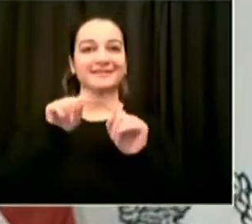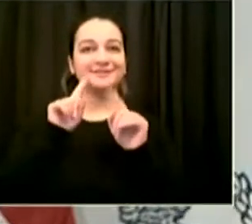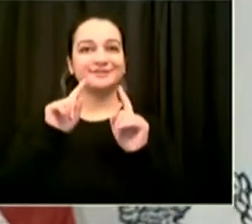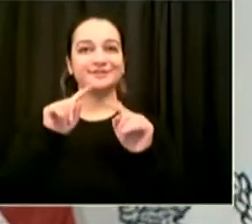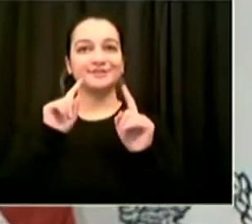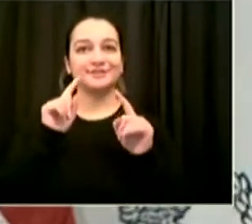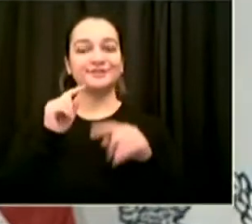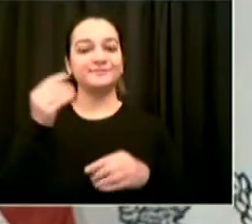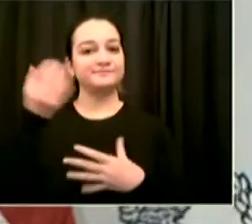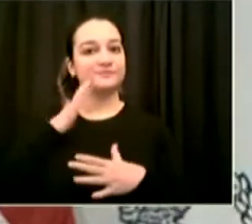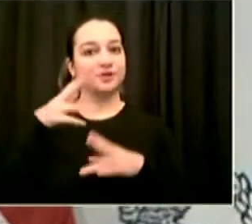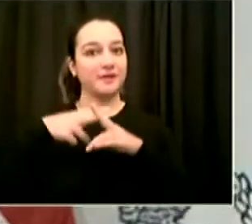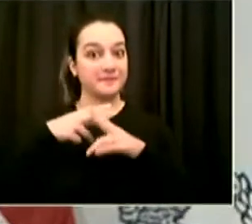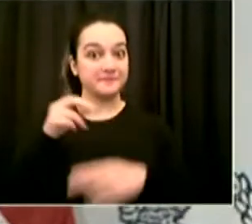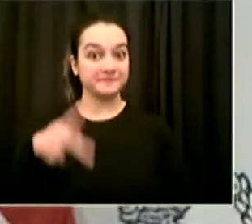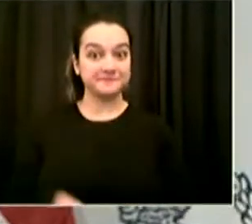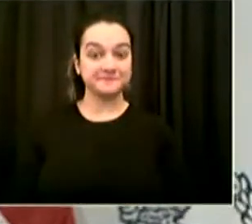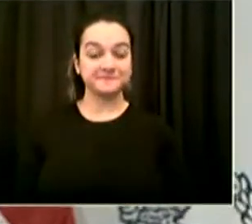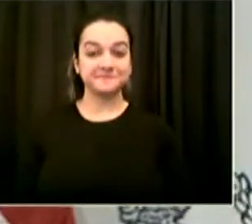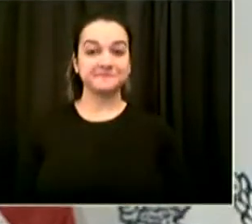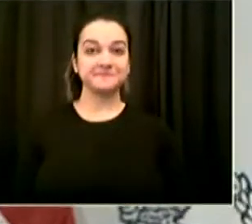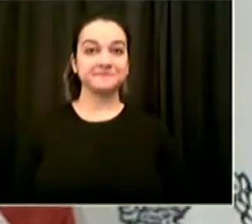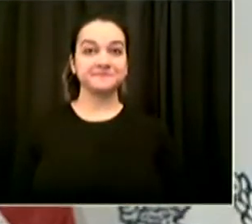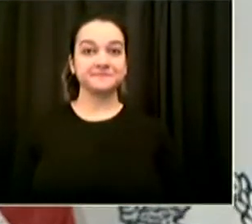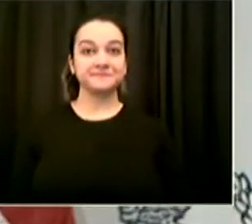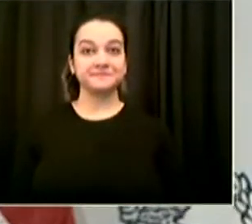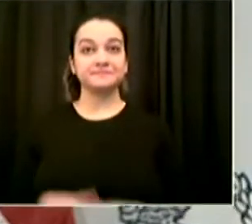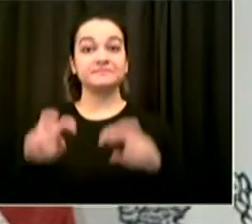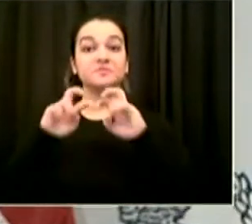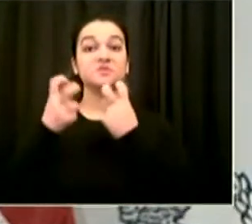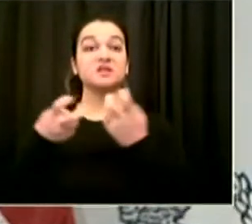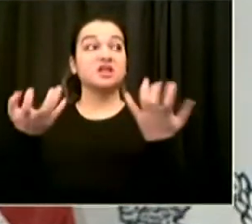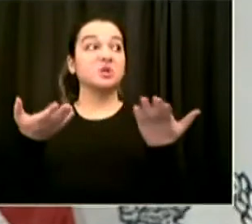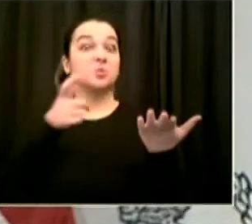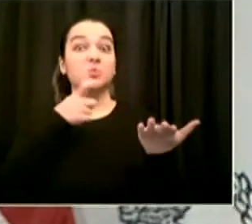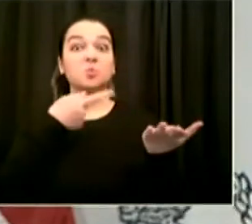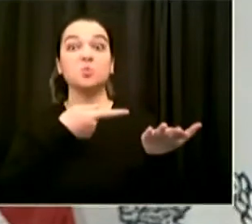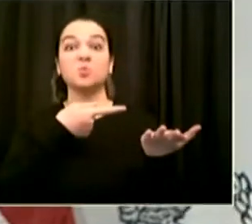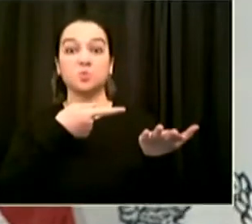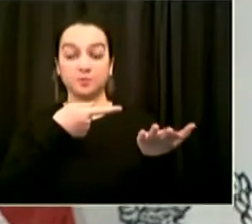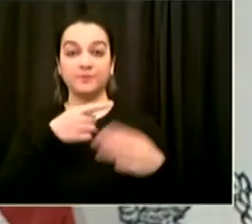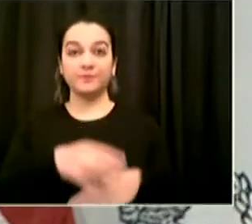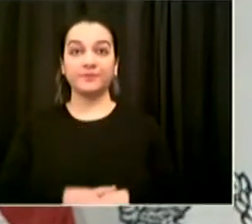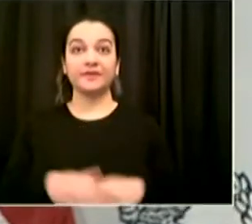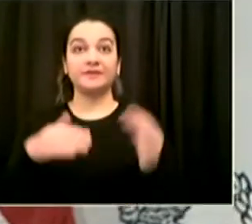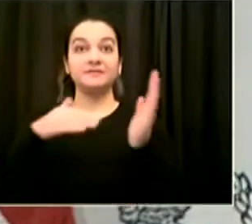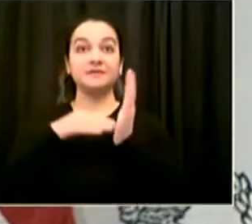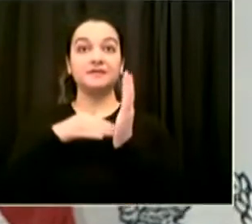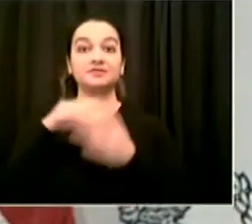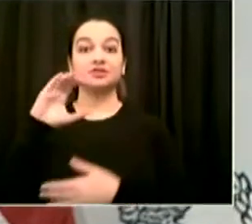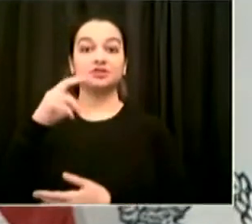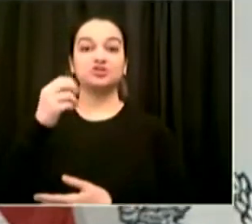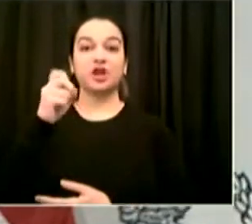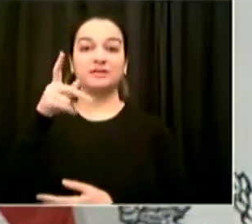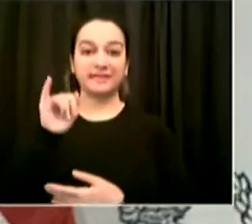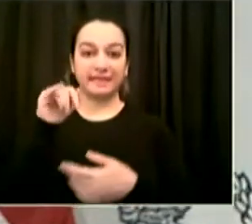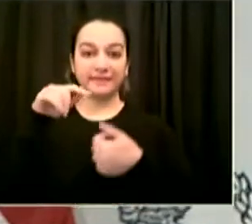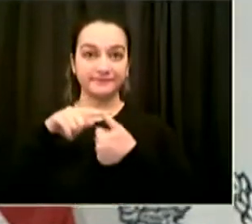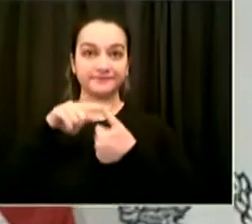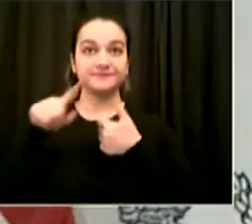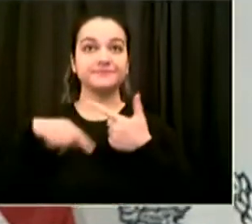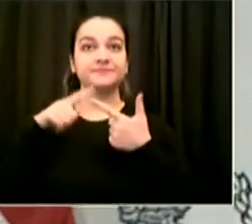each journalist. We'll now begin our Q&A. As a reminder, we're joined today by Dr. Choksi, by Dr. Katz, and by Senior